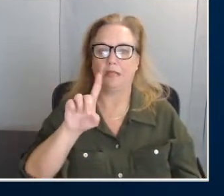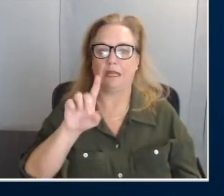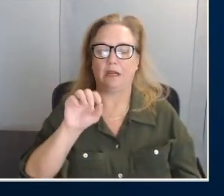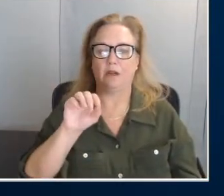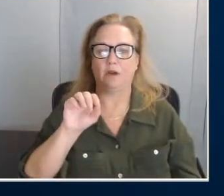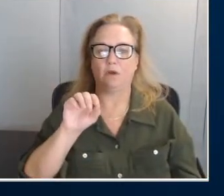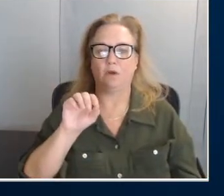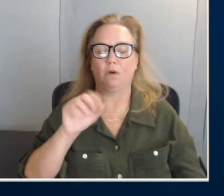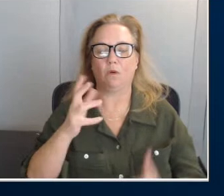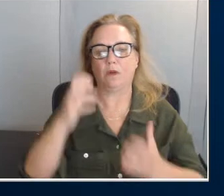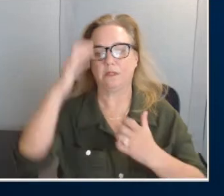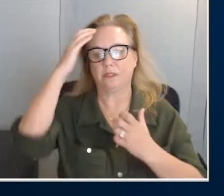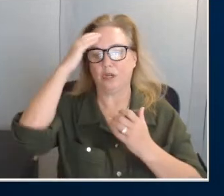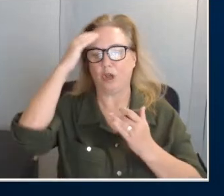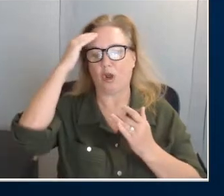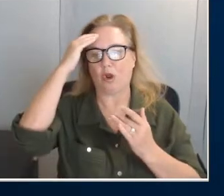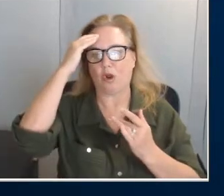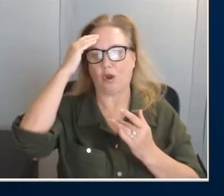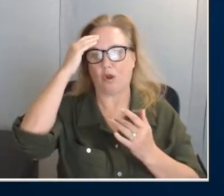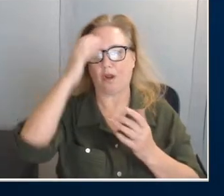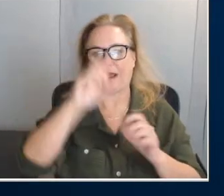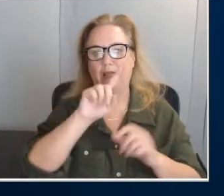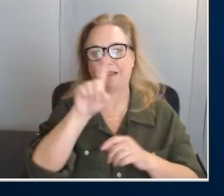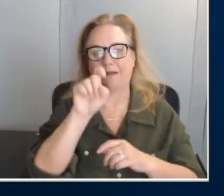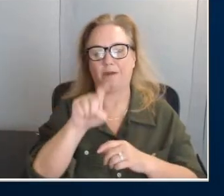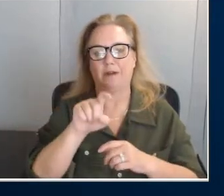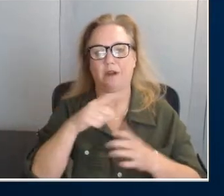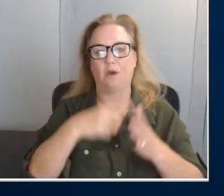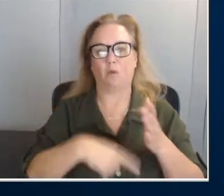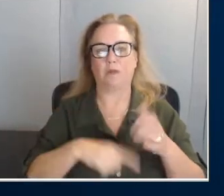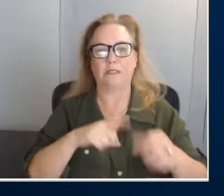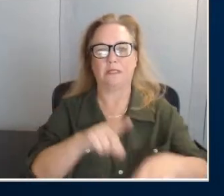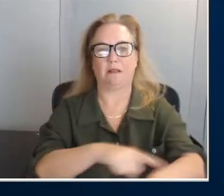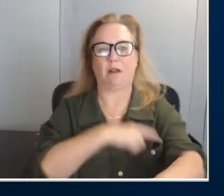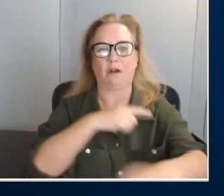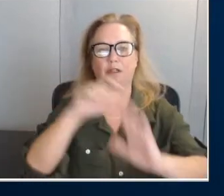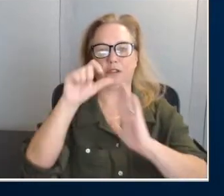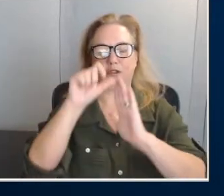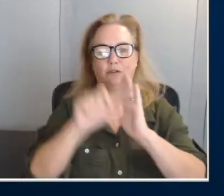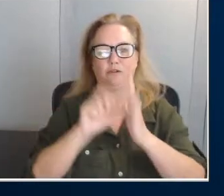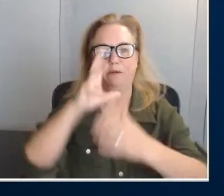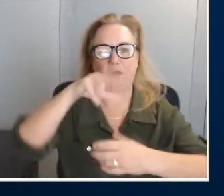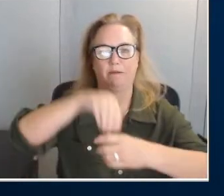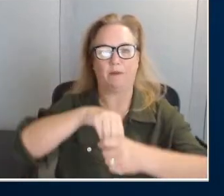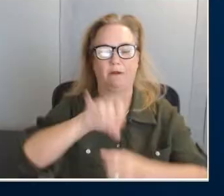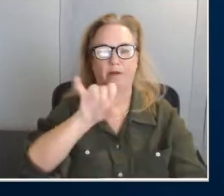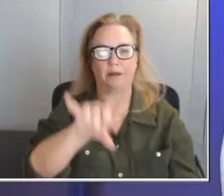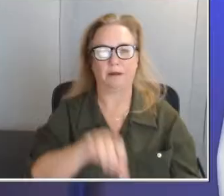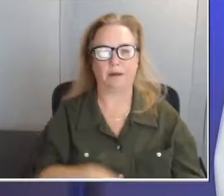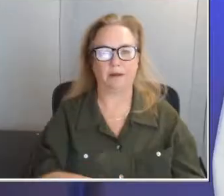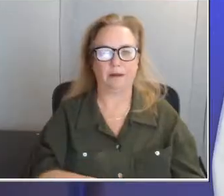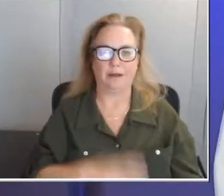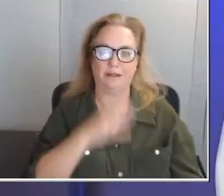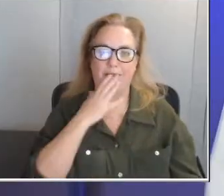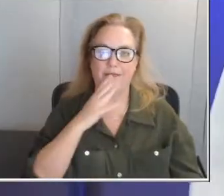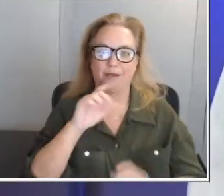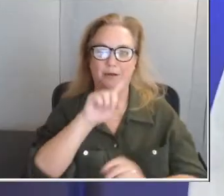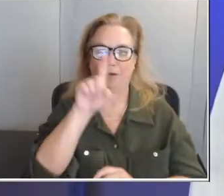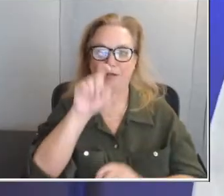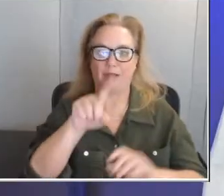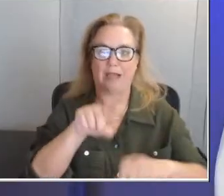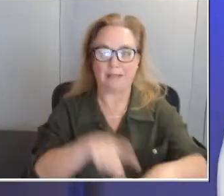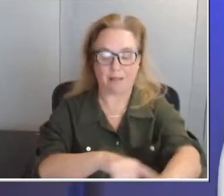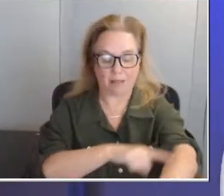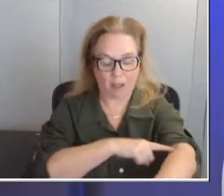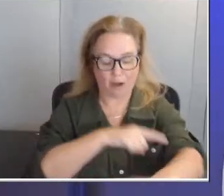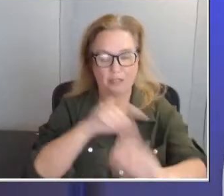Orlando wants to know, oh, I love questions like this. What's the longest surgery you've ever been a part of? So that's a good question. The longest surgery I've